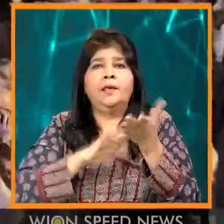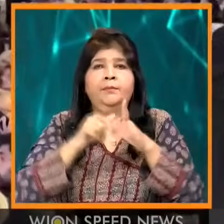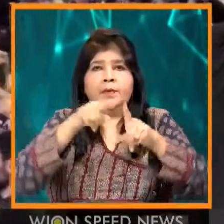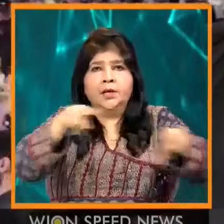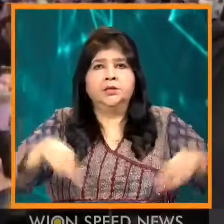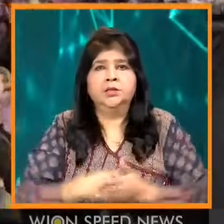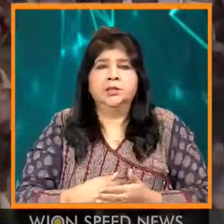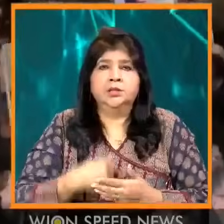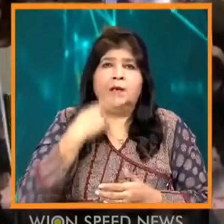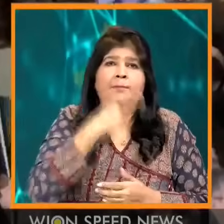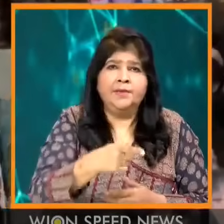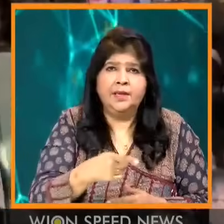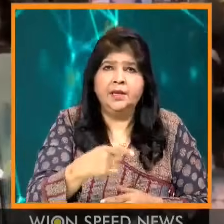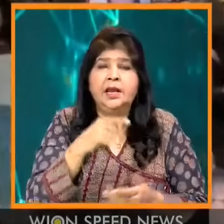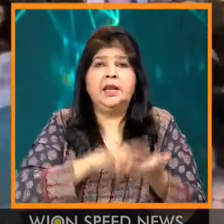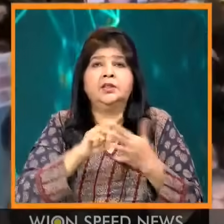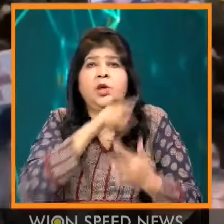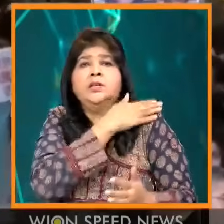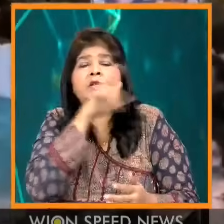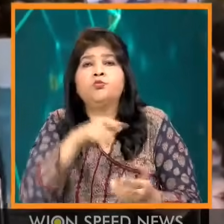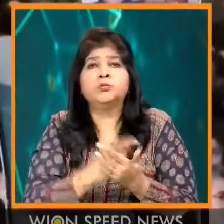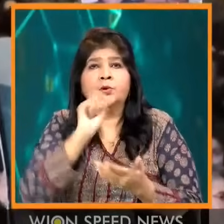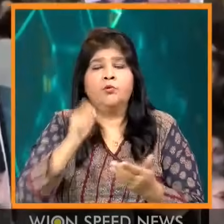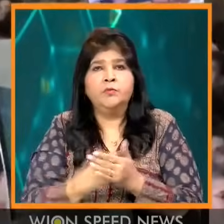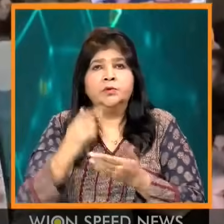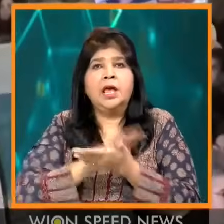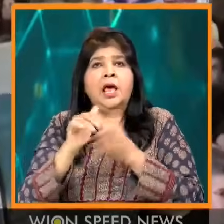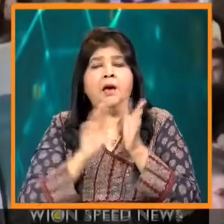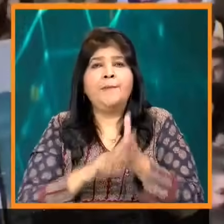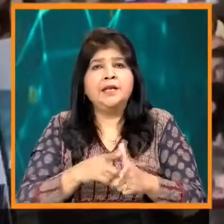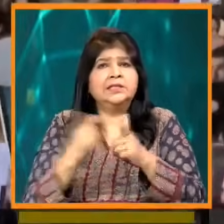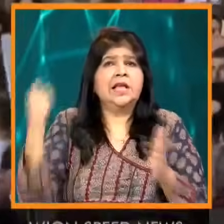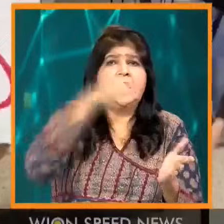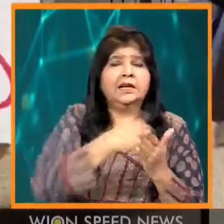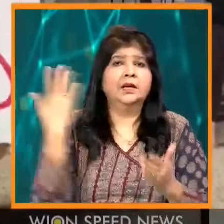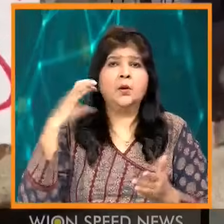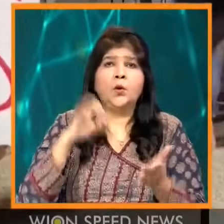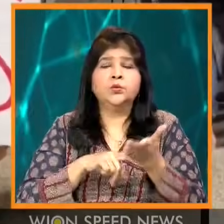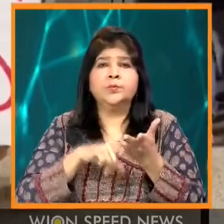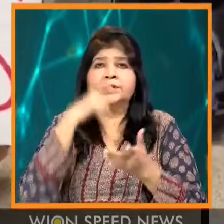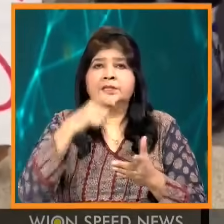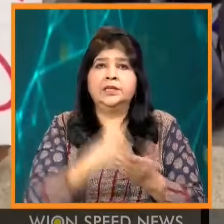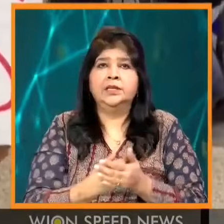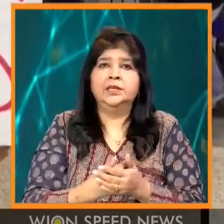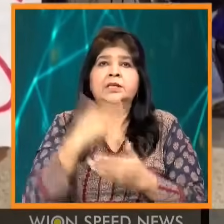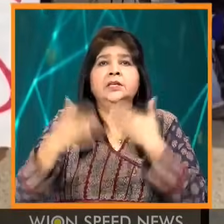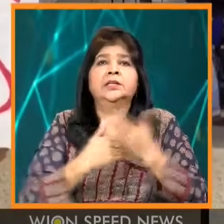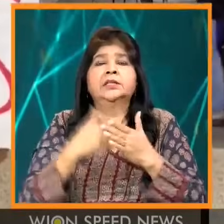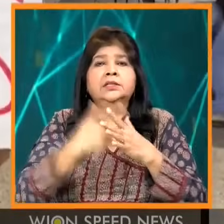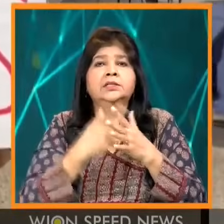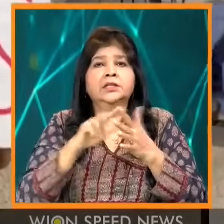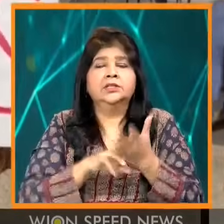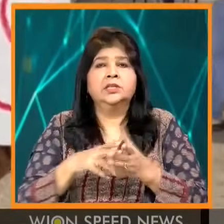some blaming Netanyahu and other officials for Hamas attacks on October 7th. Meanwhile, in Jerusalem,